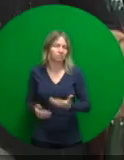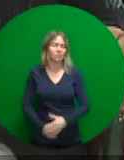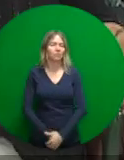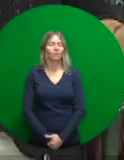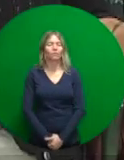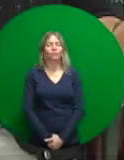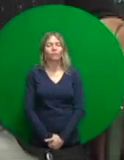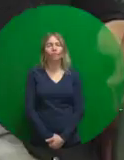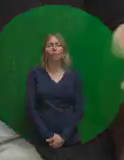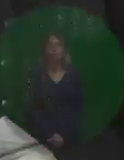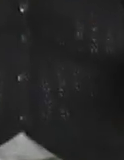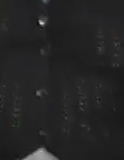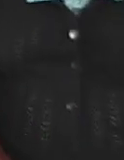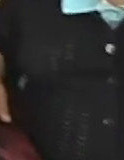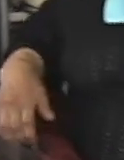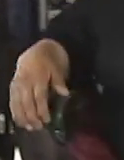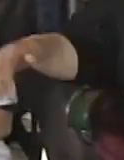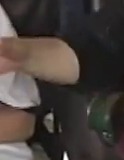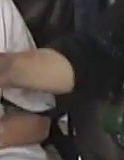Good.